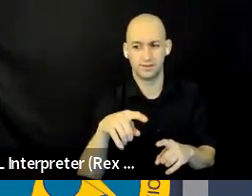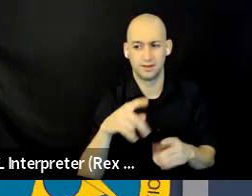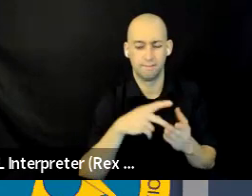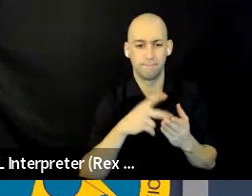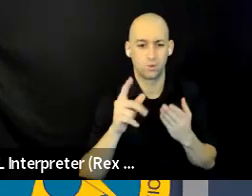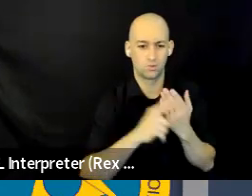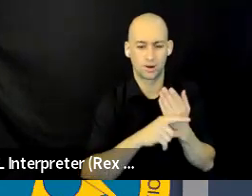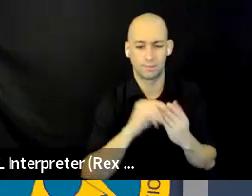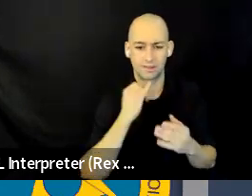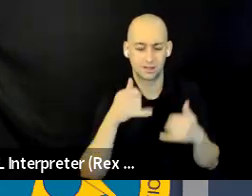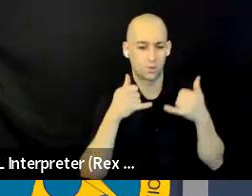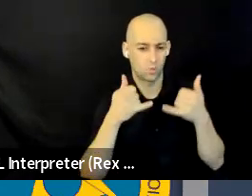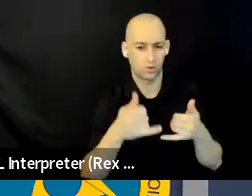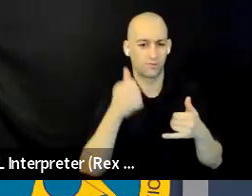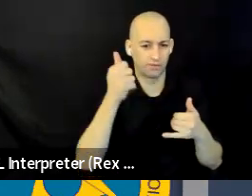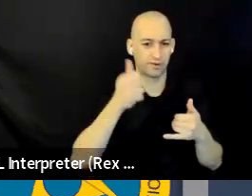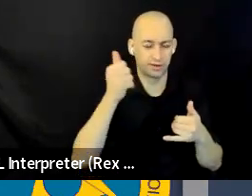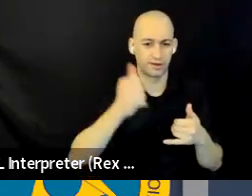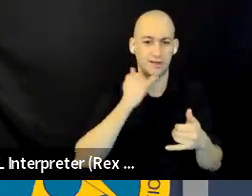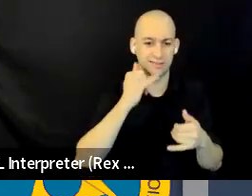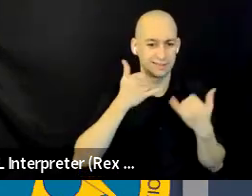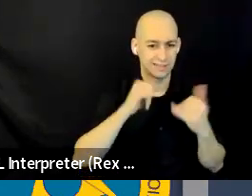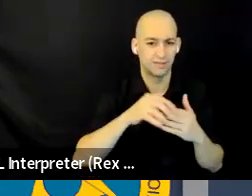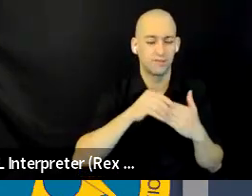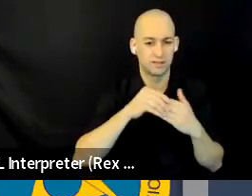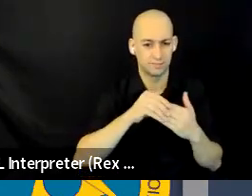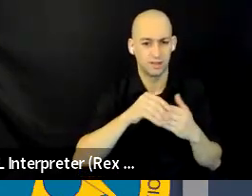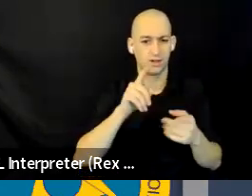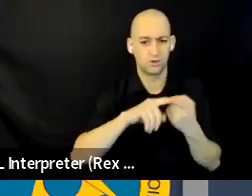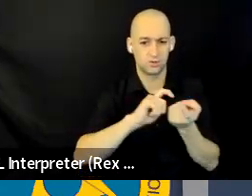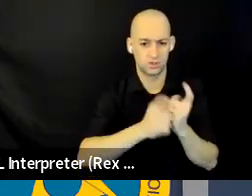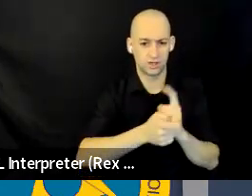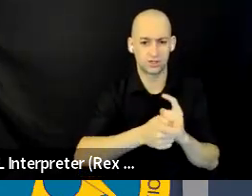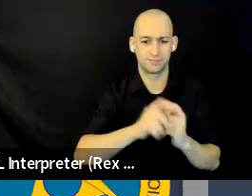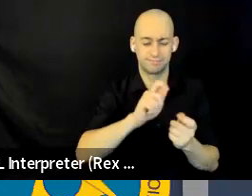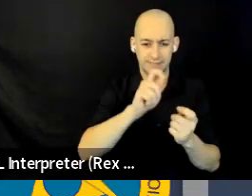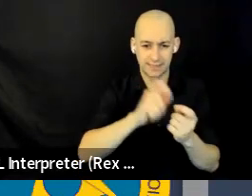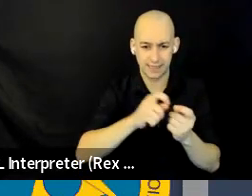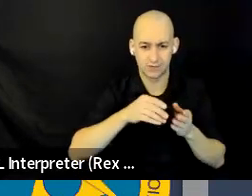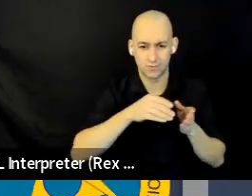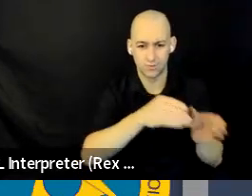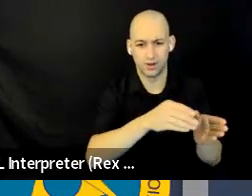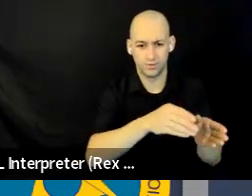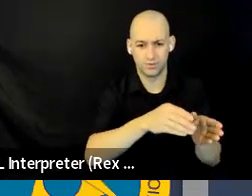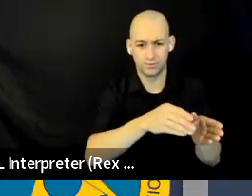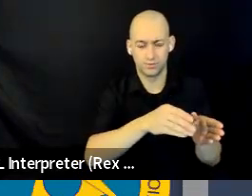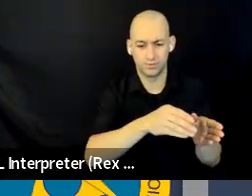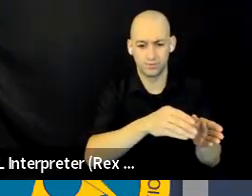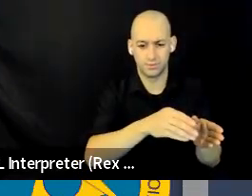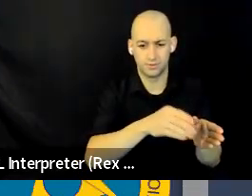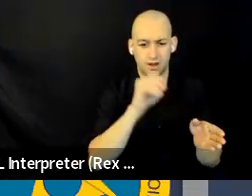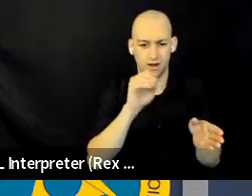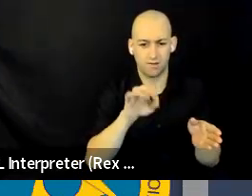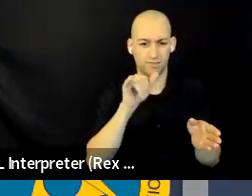program is awarded funding, is there still flexibility to change the exact route of the